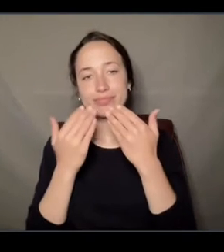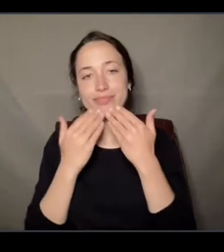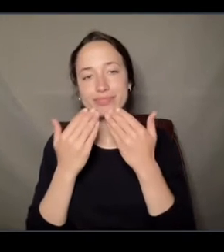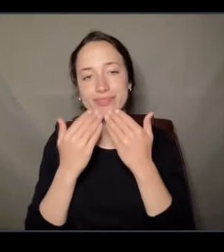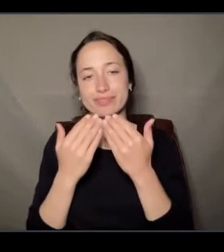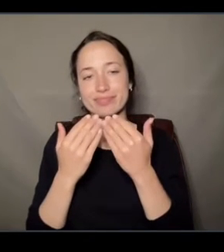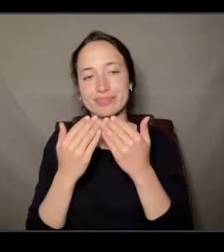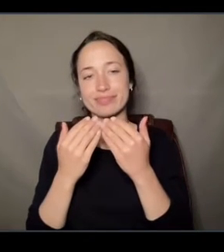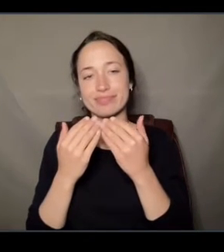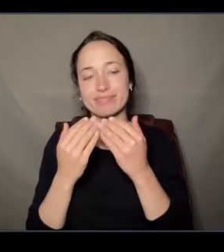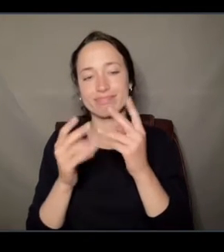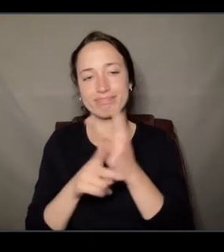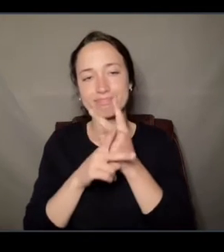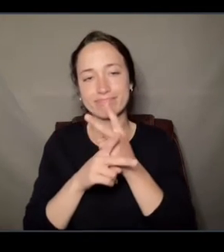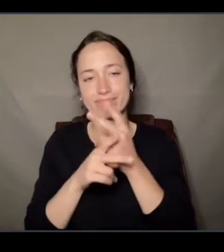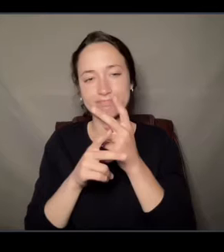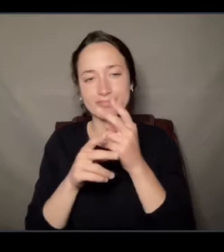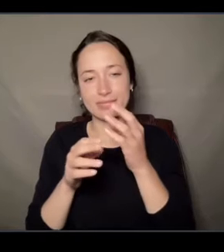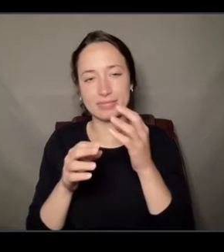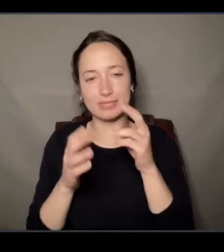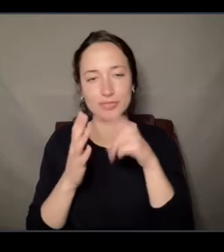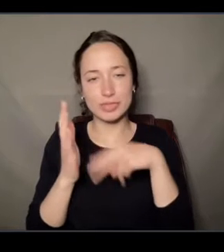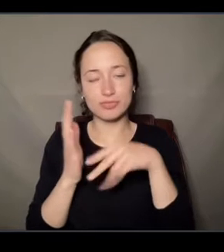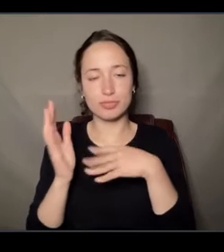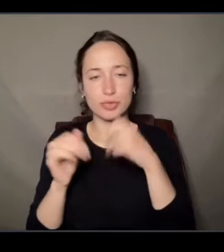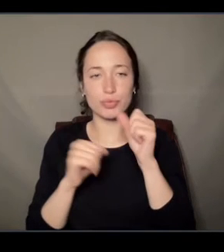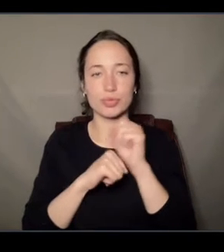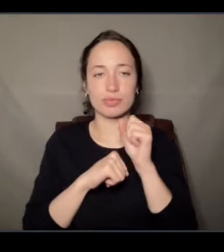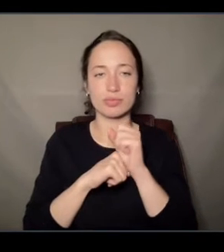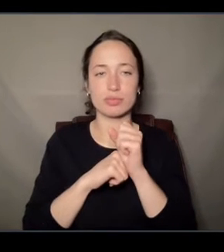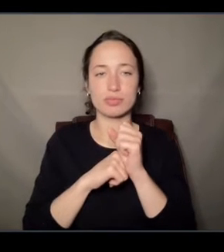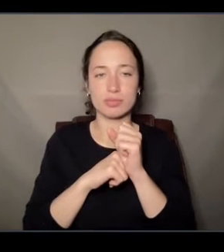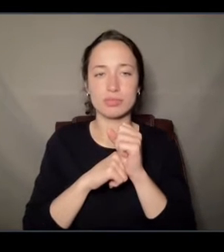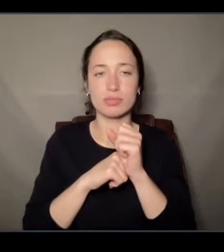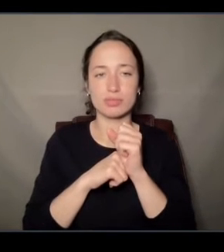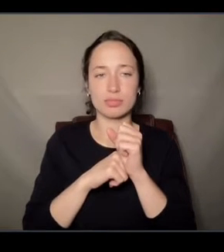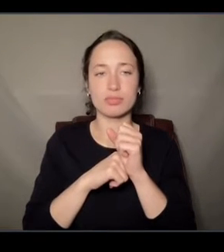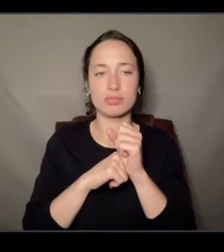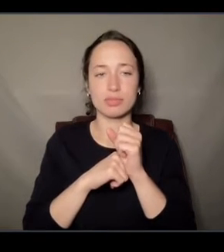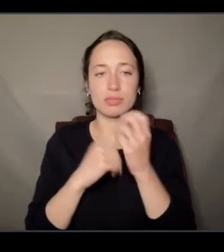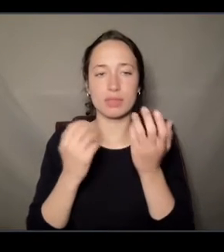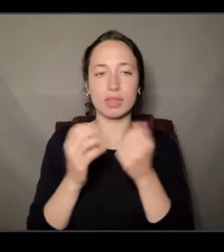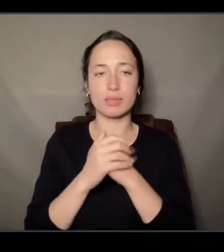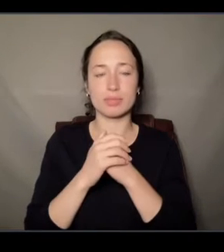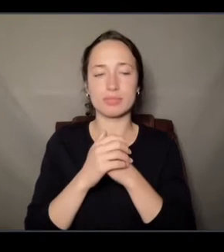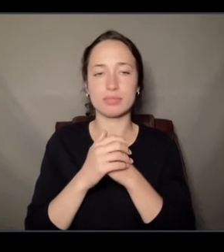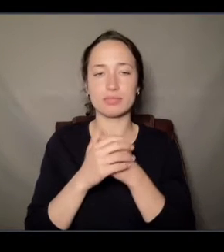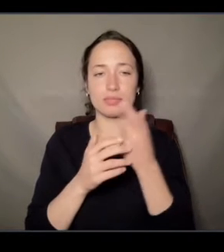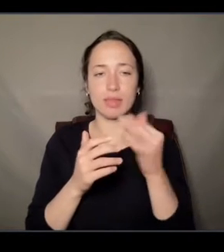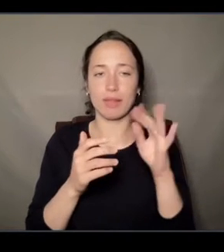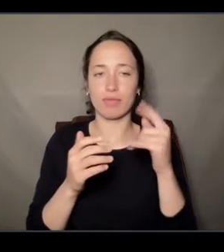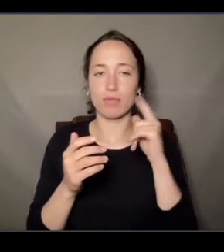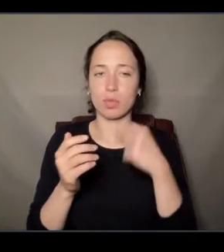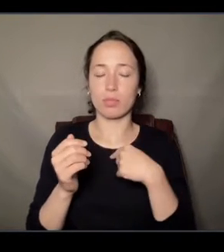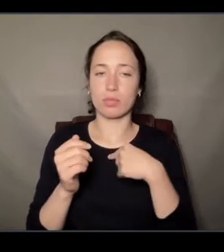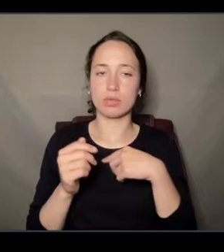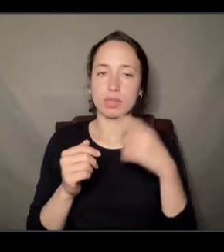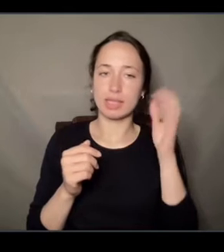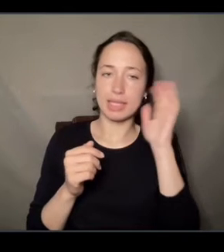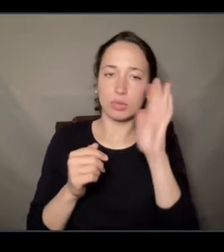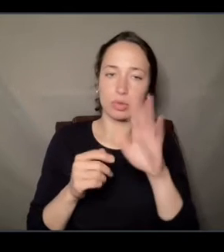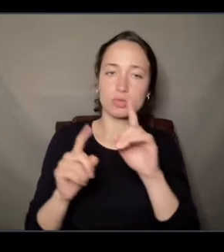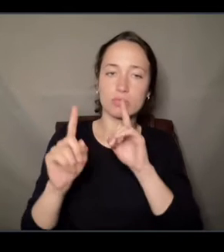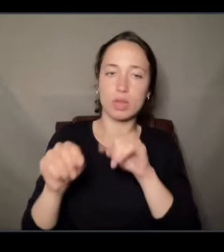First of all, thank you so much for your careful and generous reading of my work. And it is such a gift for me to